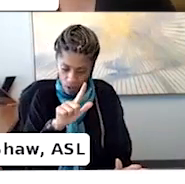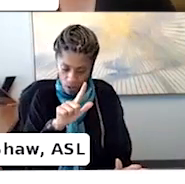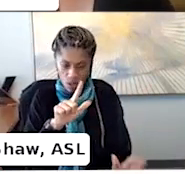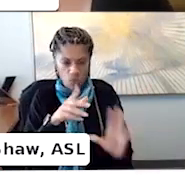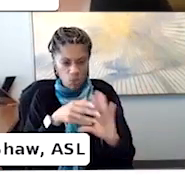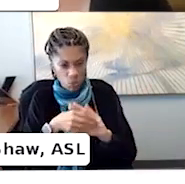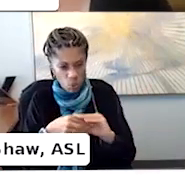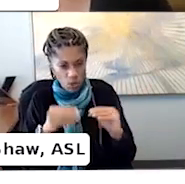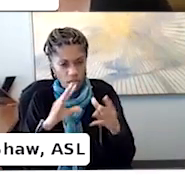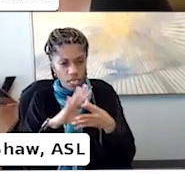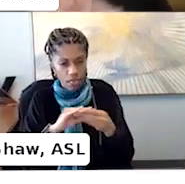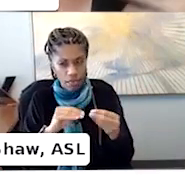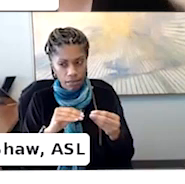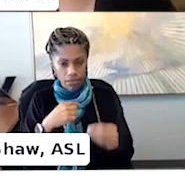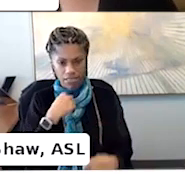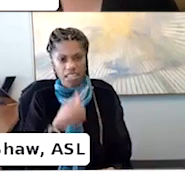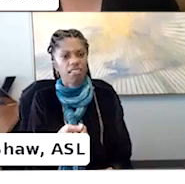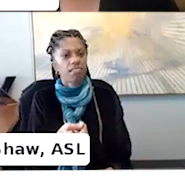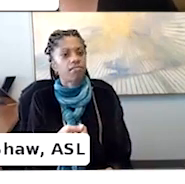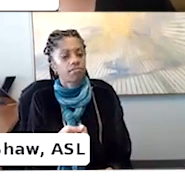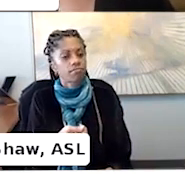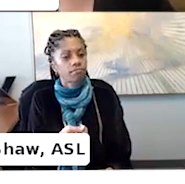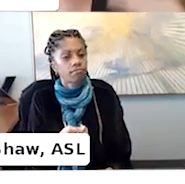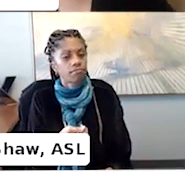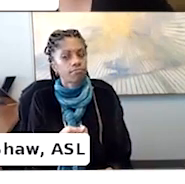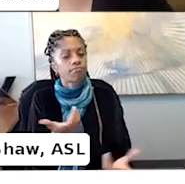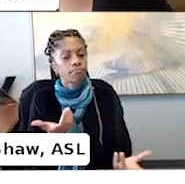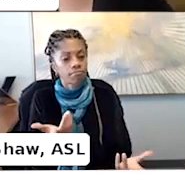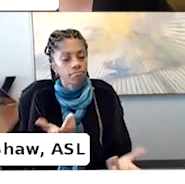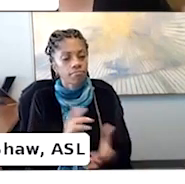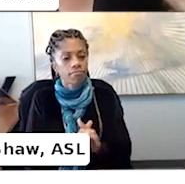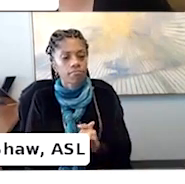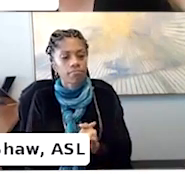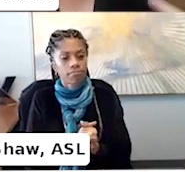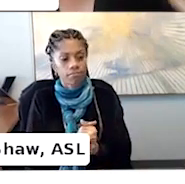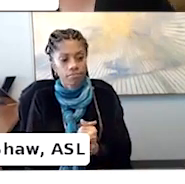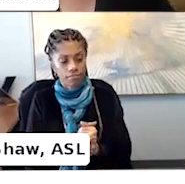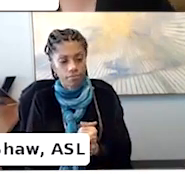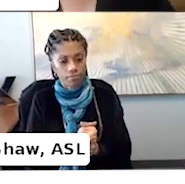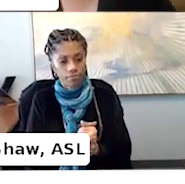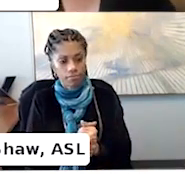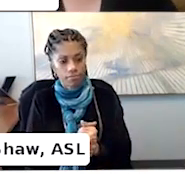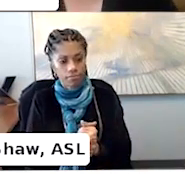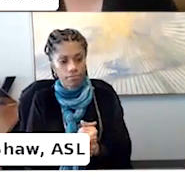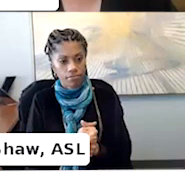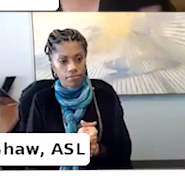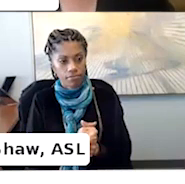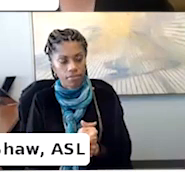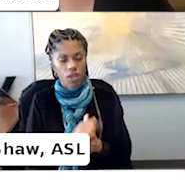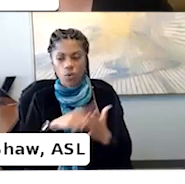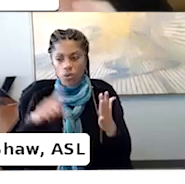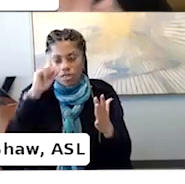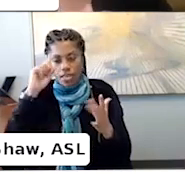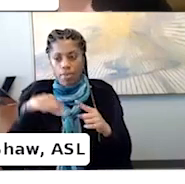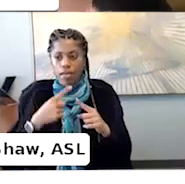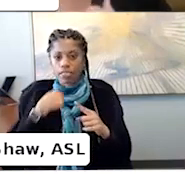to actually put this out to you. When you think of what does ethical storytelling, when we bring up